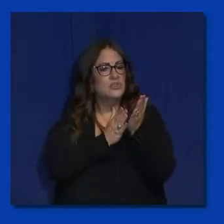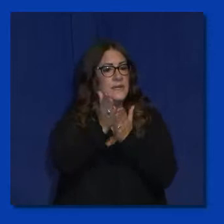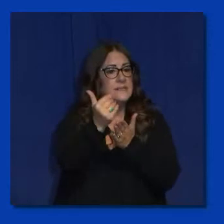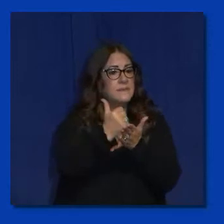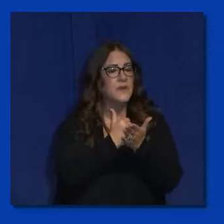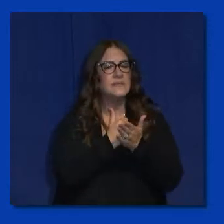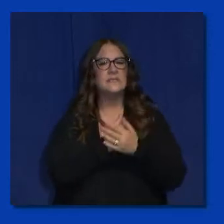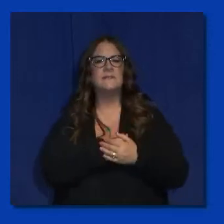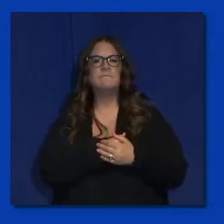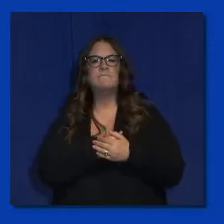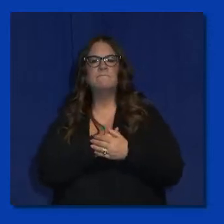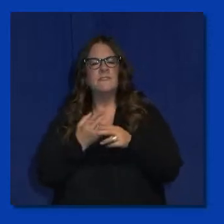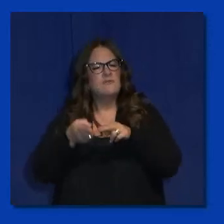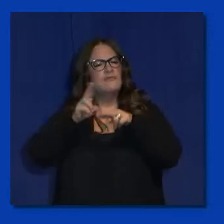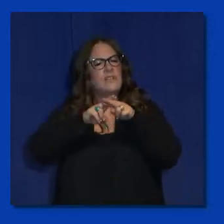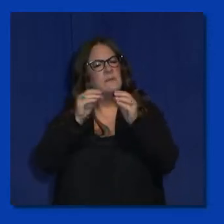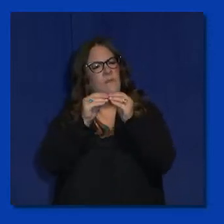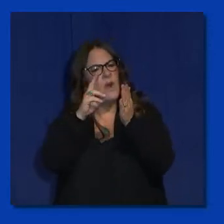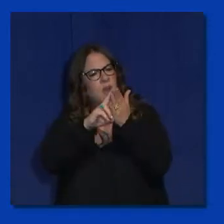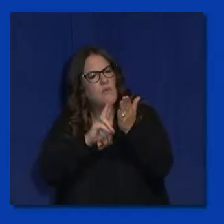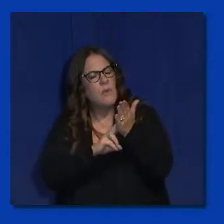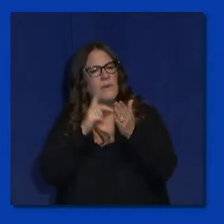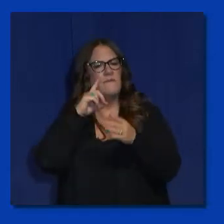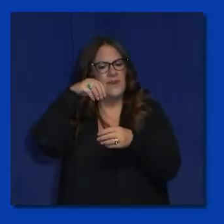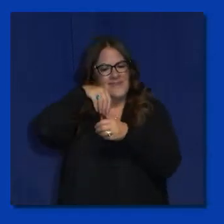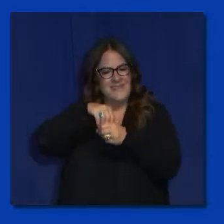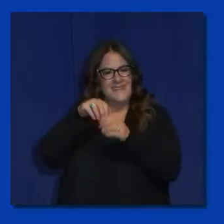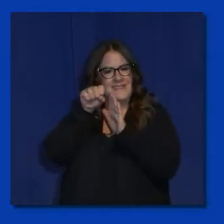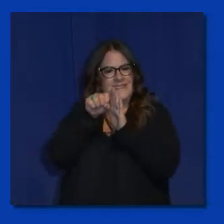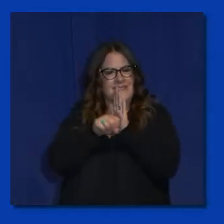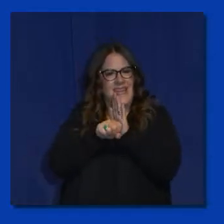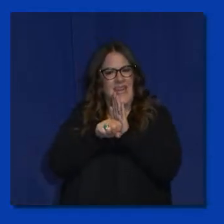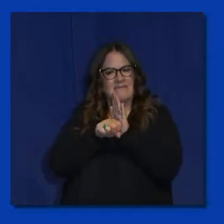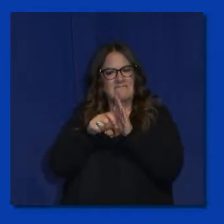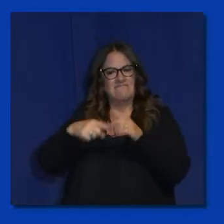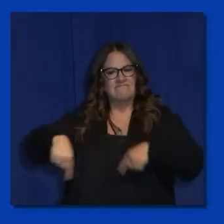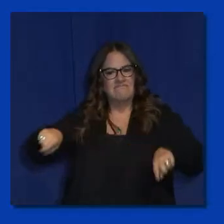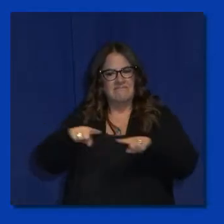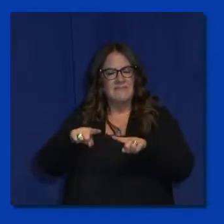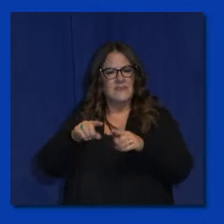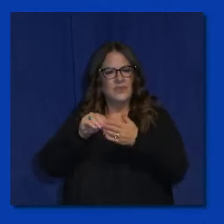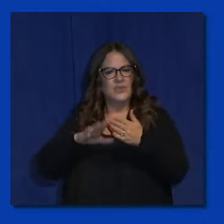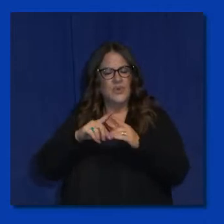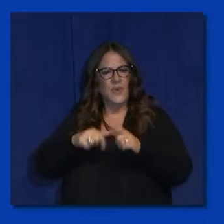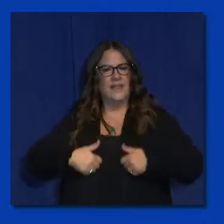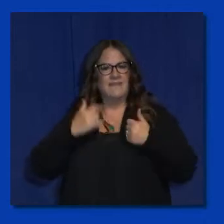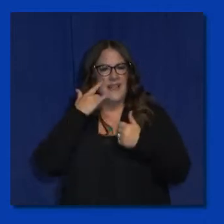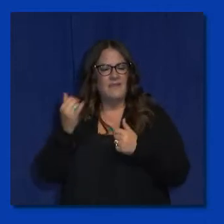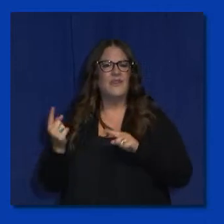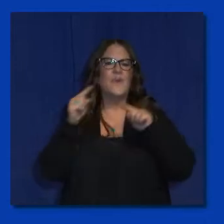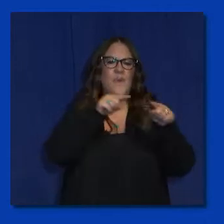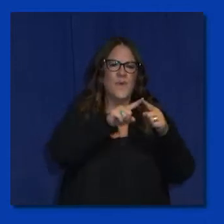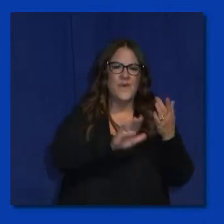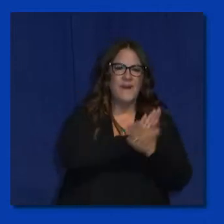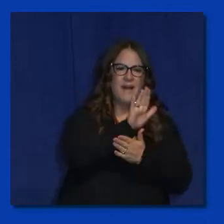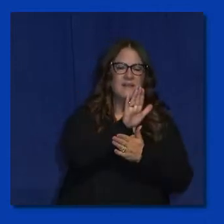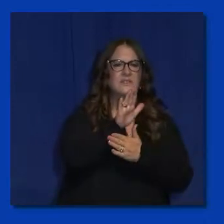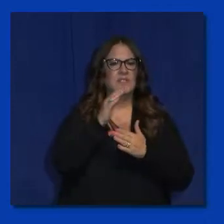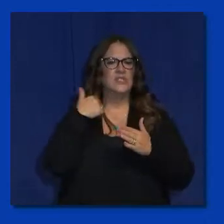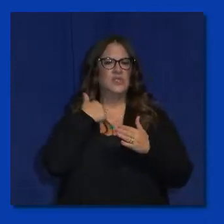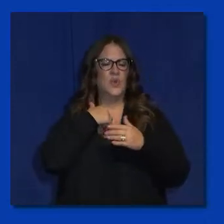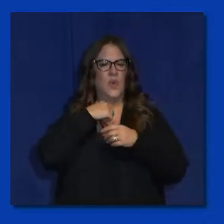transparency, increasing enrollment for in-state students as well. And we put all that out, and we have a new